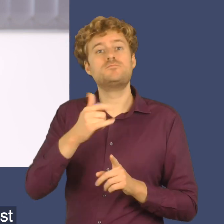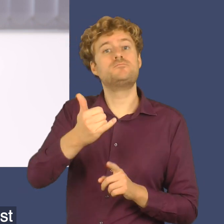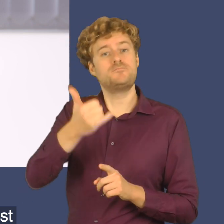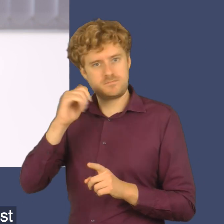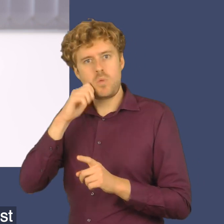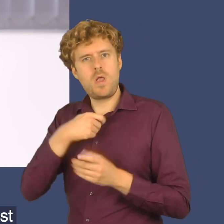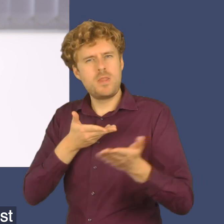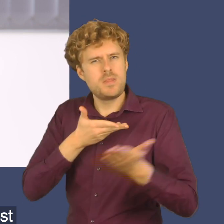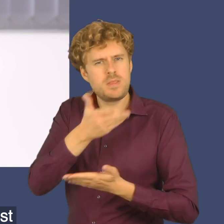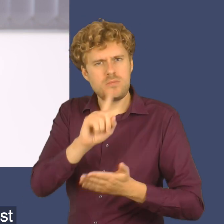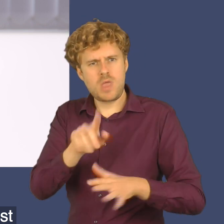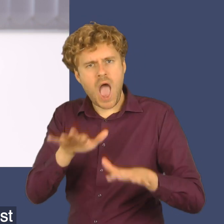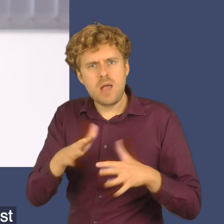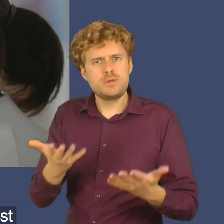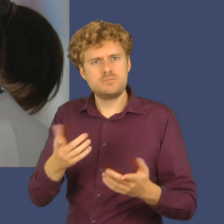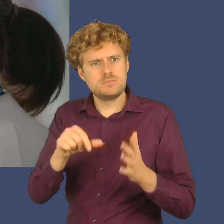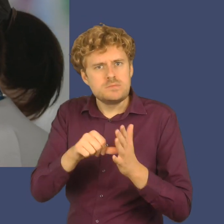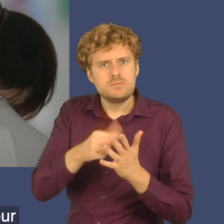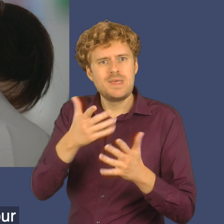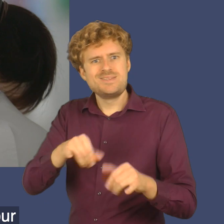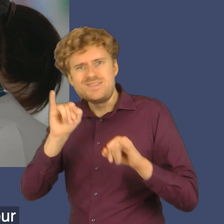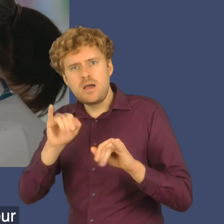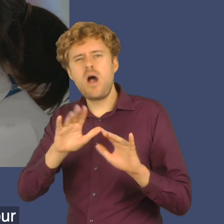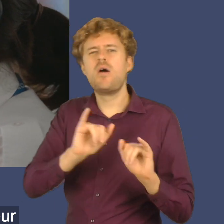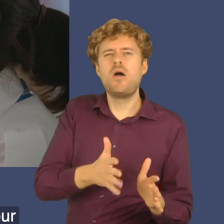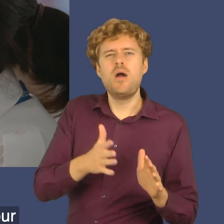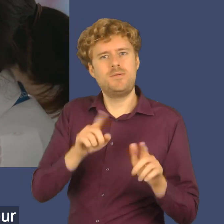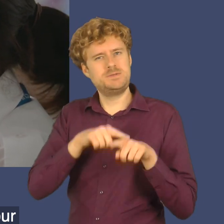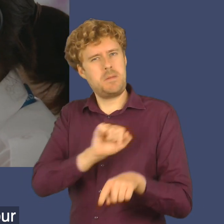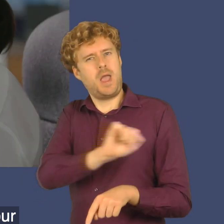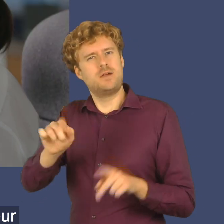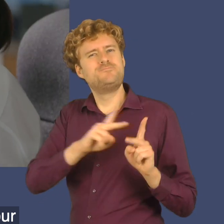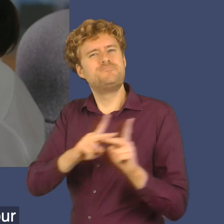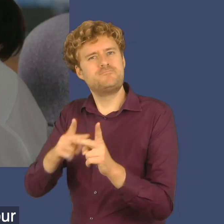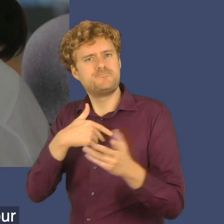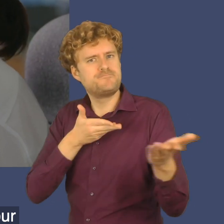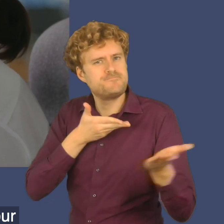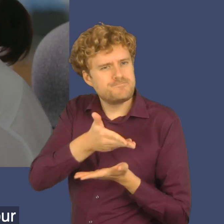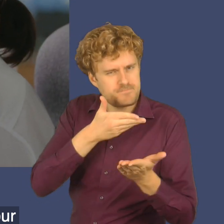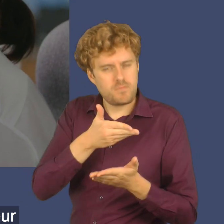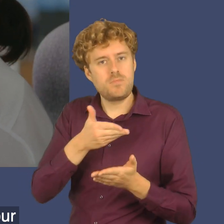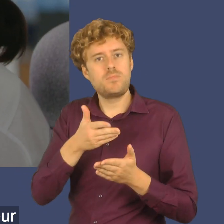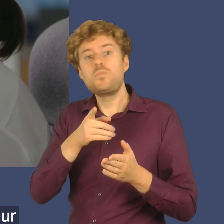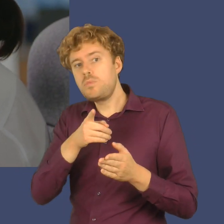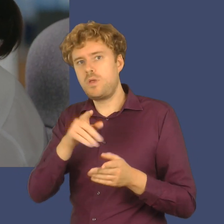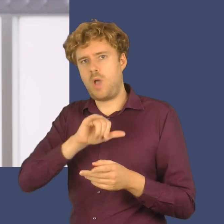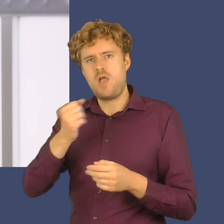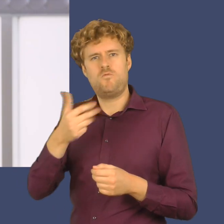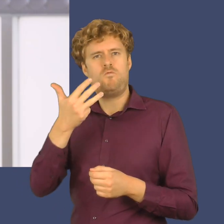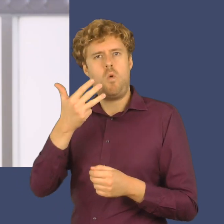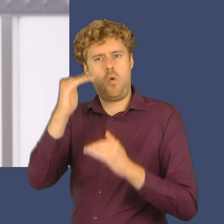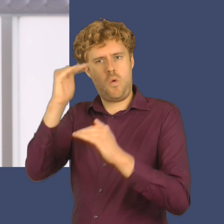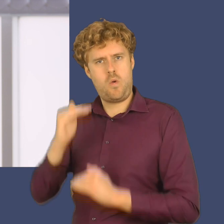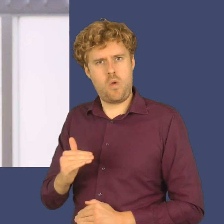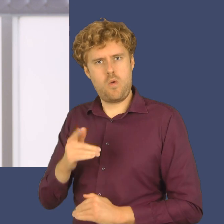best response to you when you call us. We'll prioritise your call based on how serious your condition is. We've got